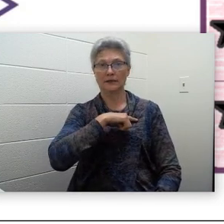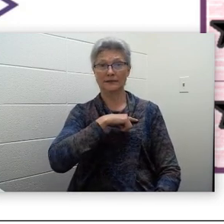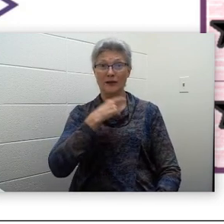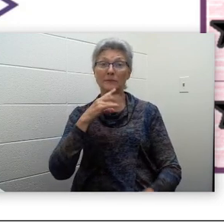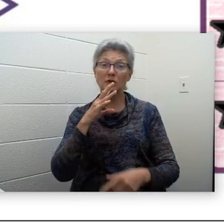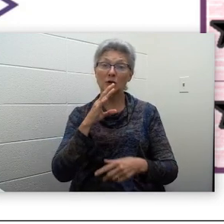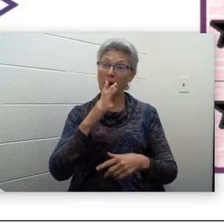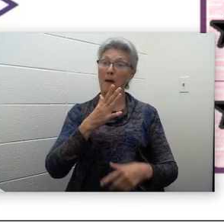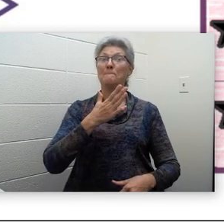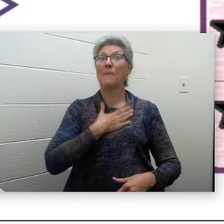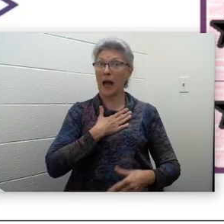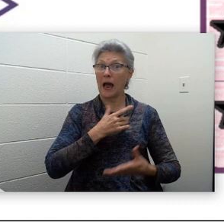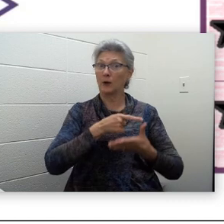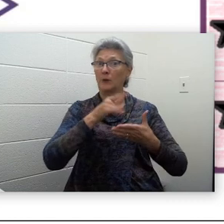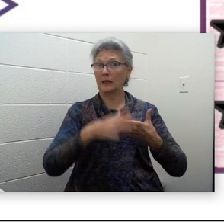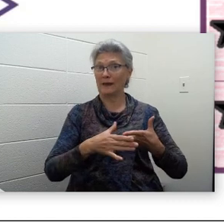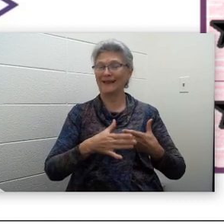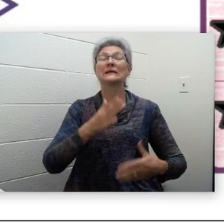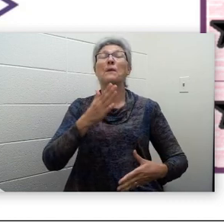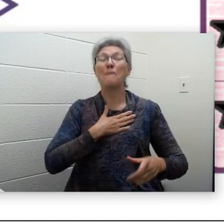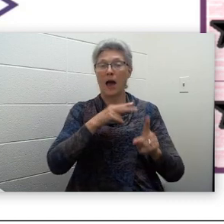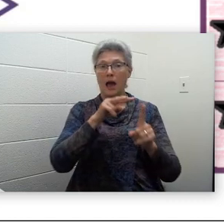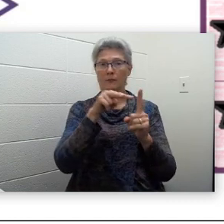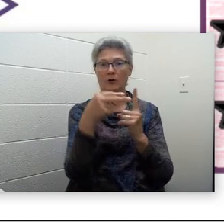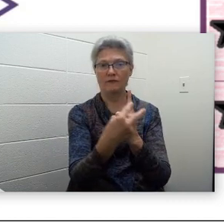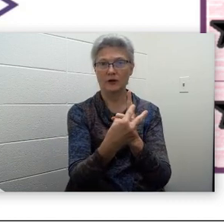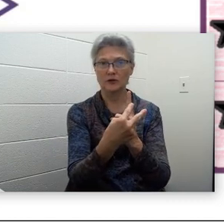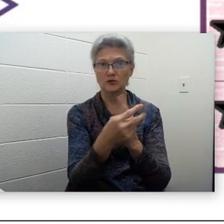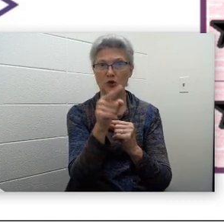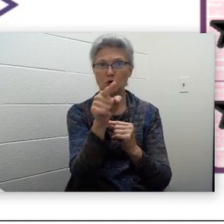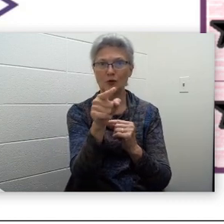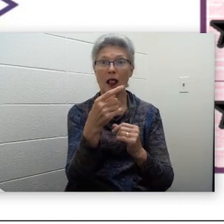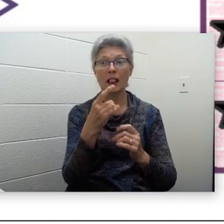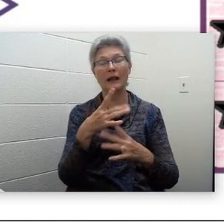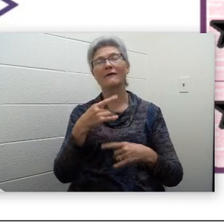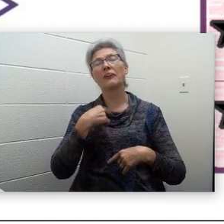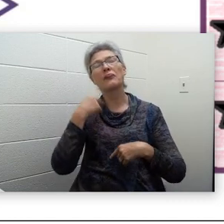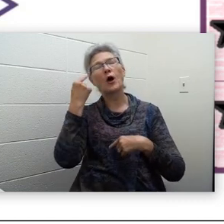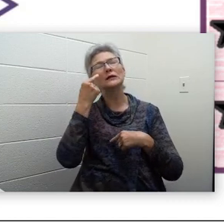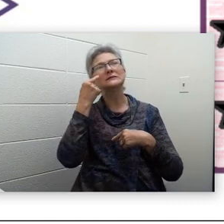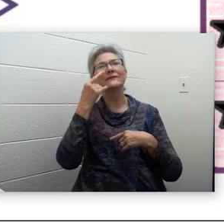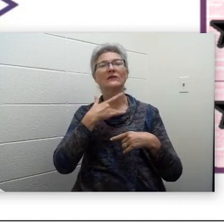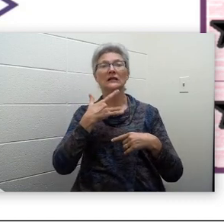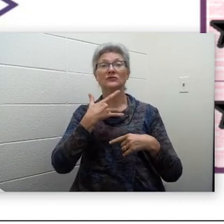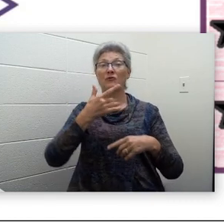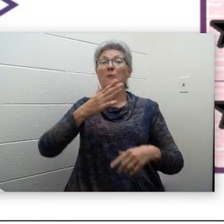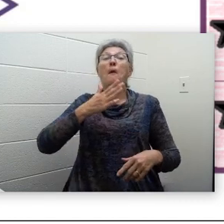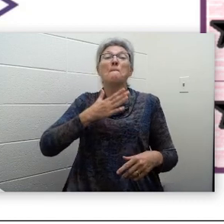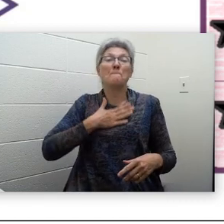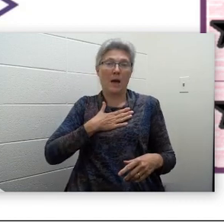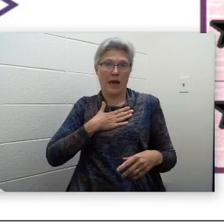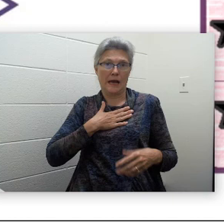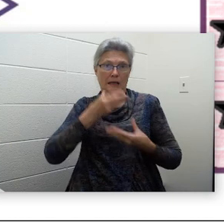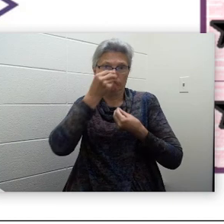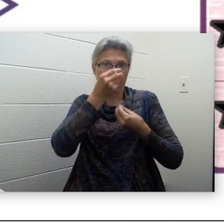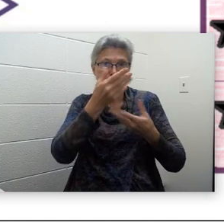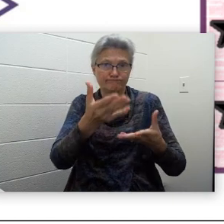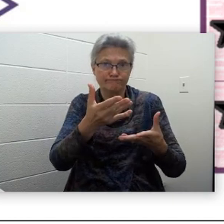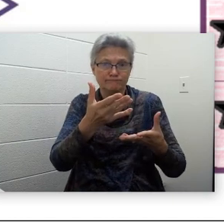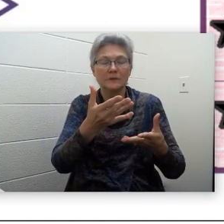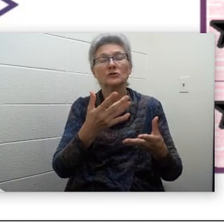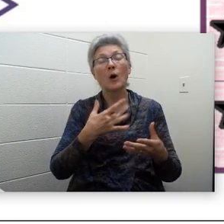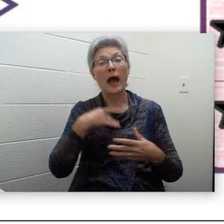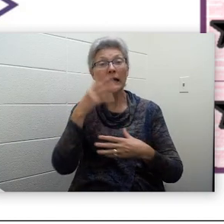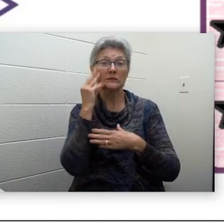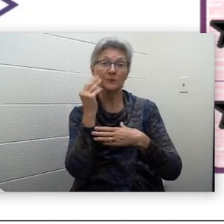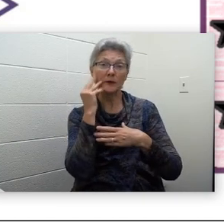about my weekend, that's my point of view. So you would get a lot of thoughts and feelings because I'm the one that went through the experience. So I